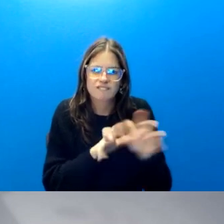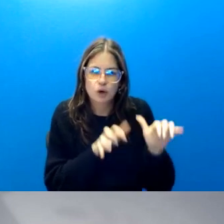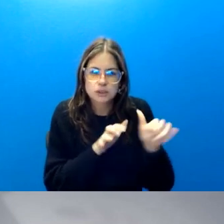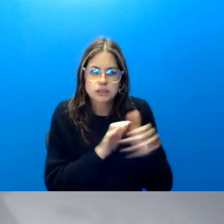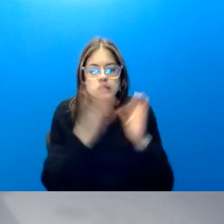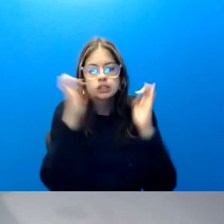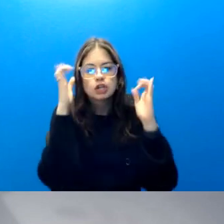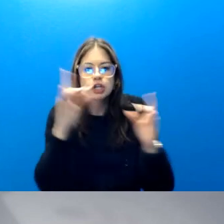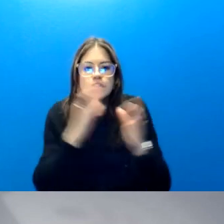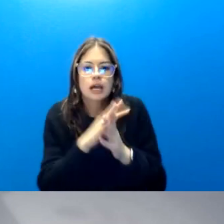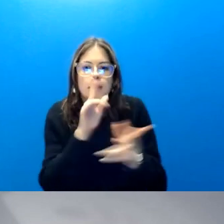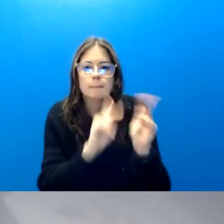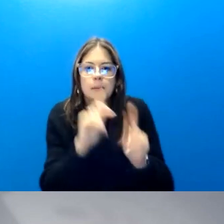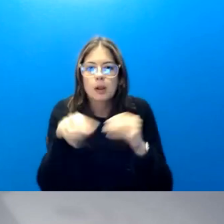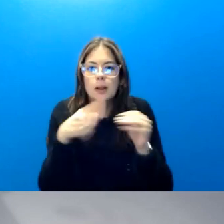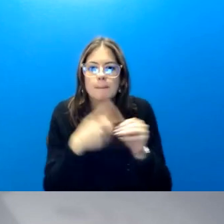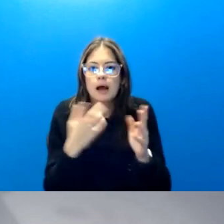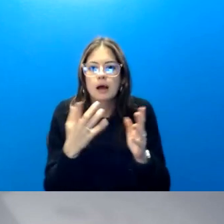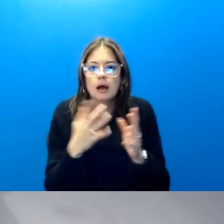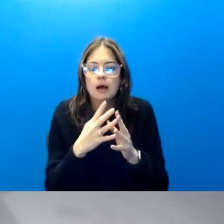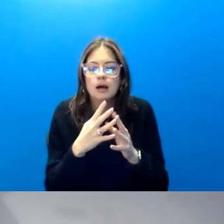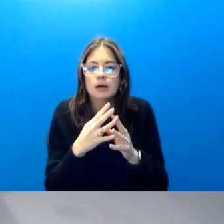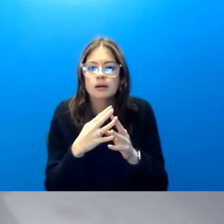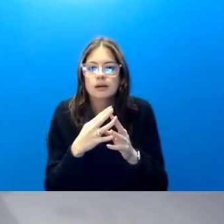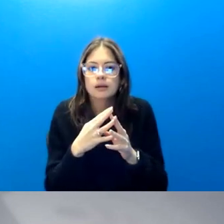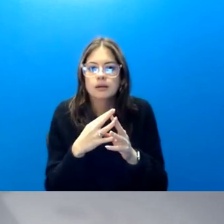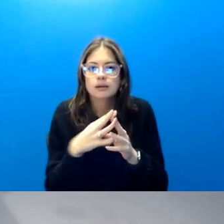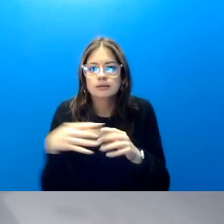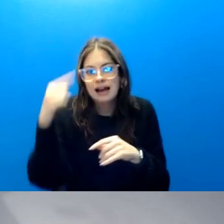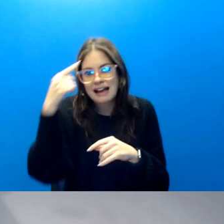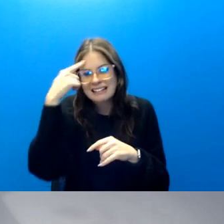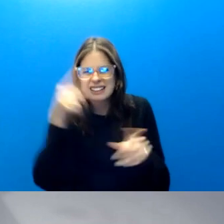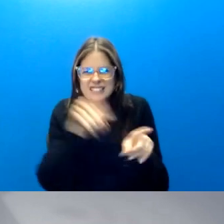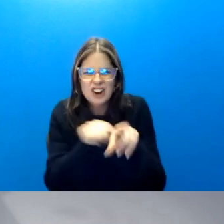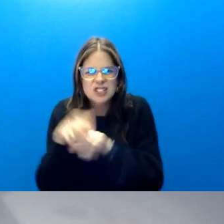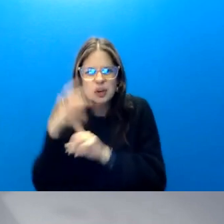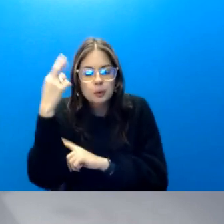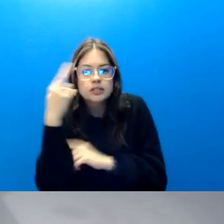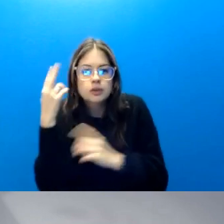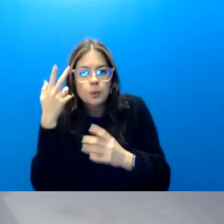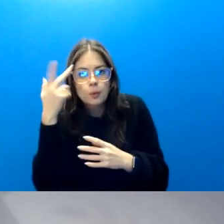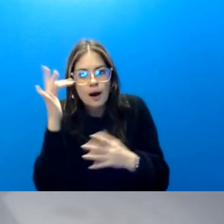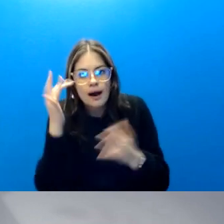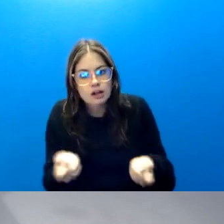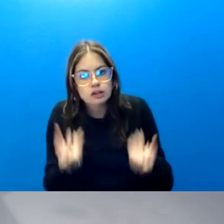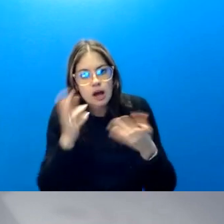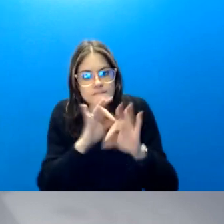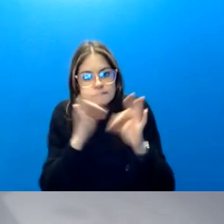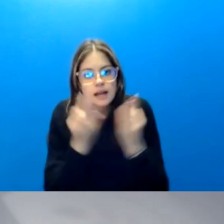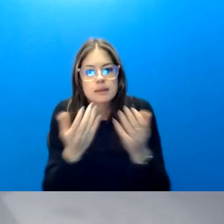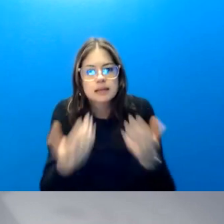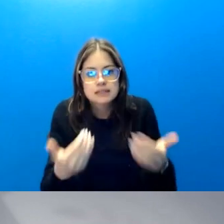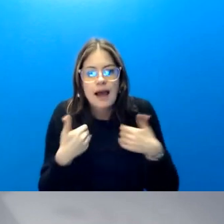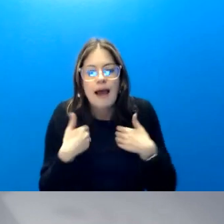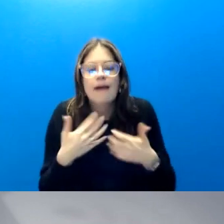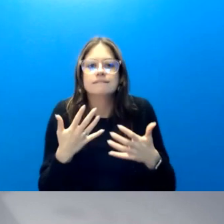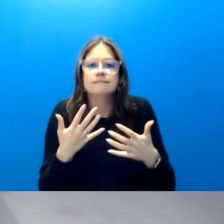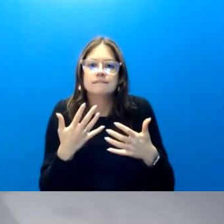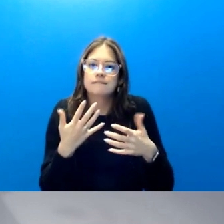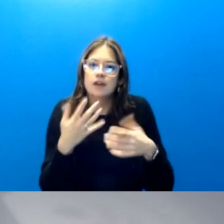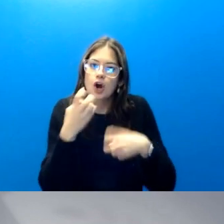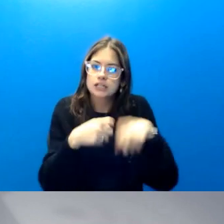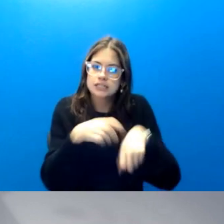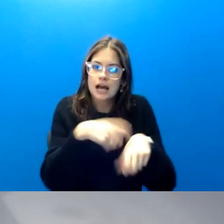educate about without putting on a spot. And I think that's also a reason why a lot of the families have a hard time allowing their youth